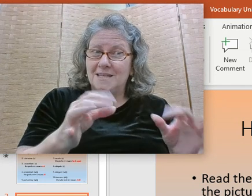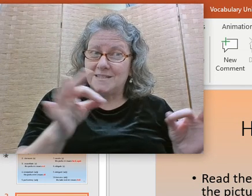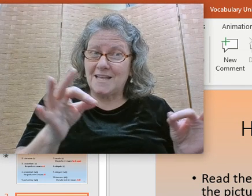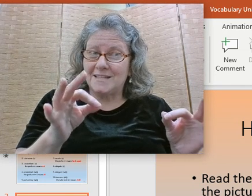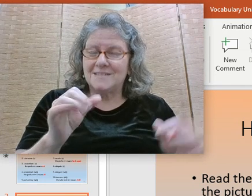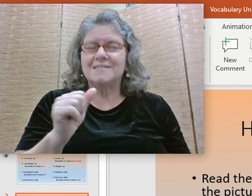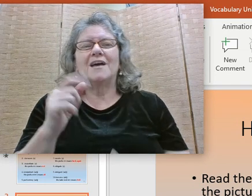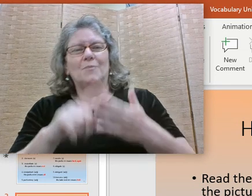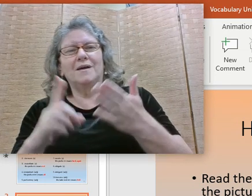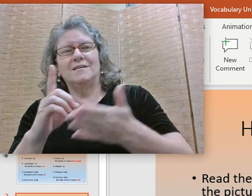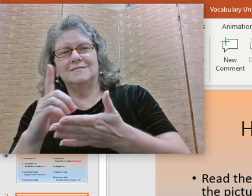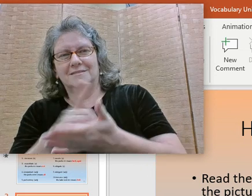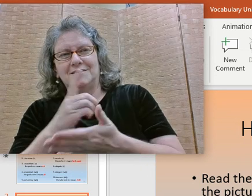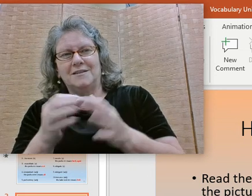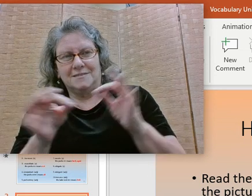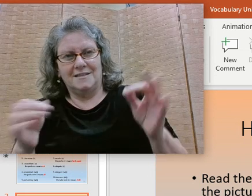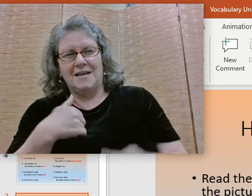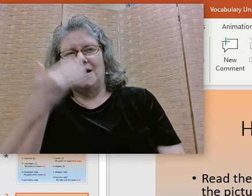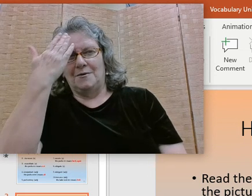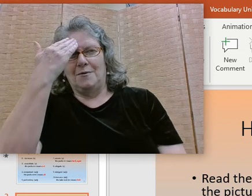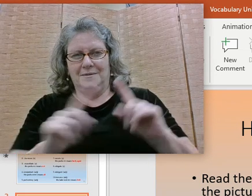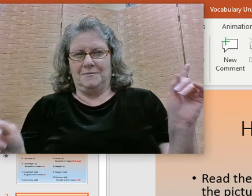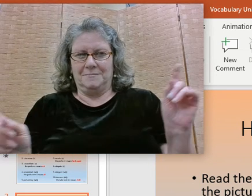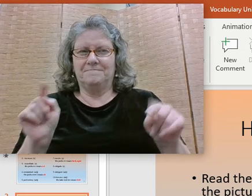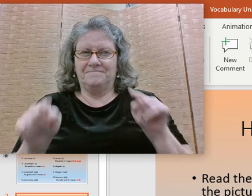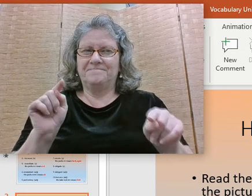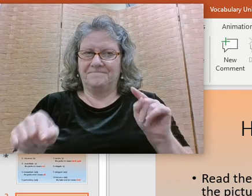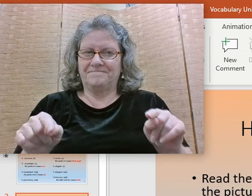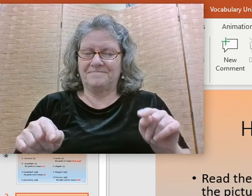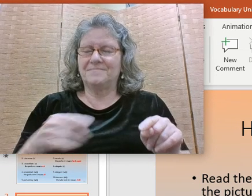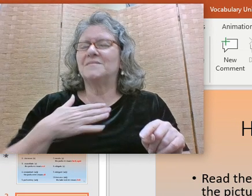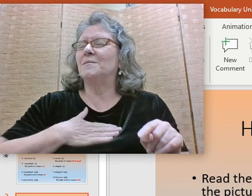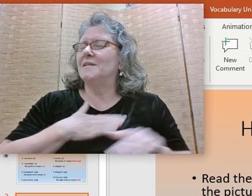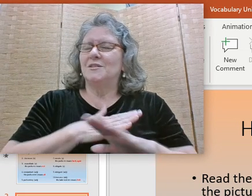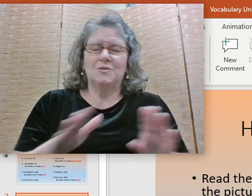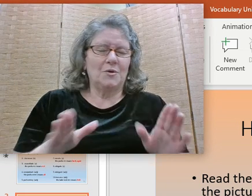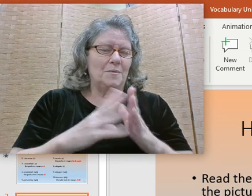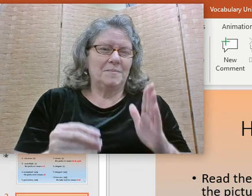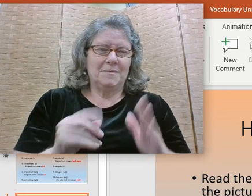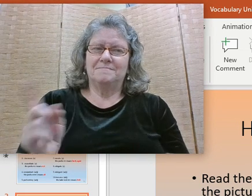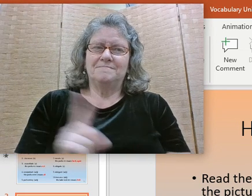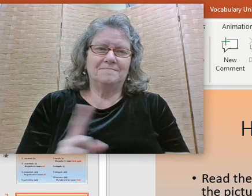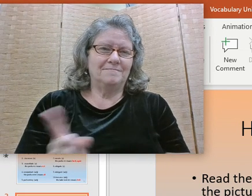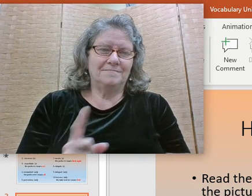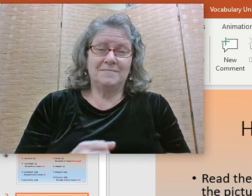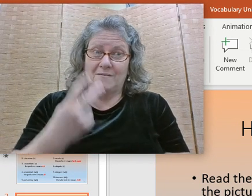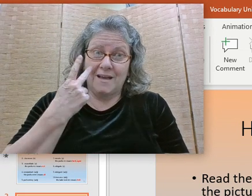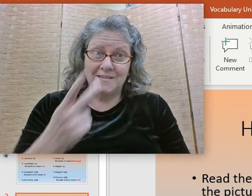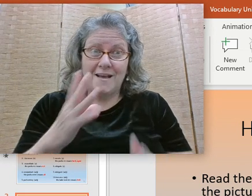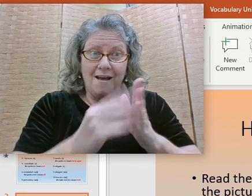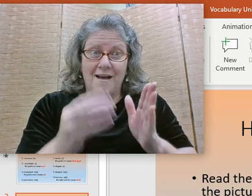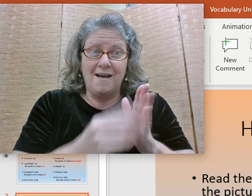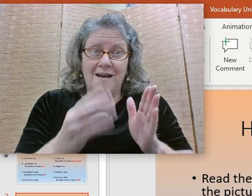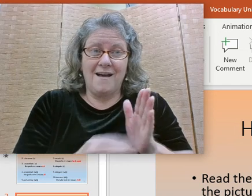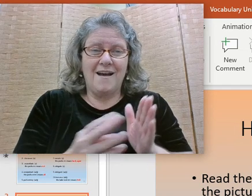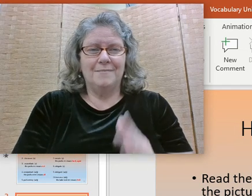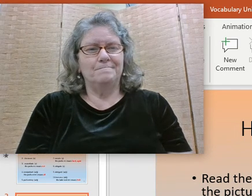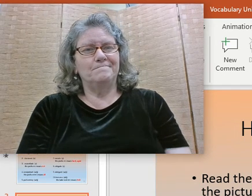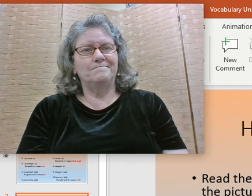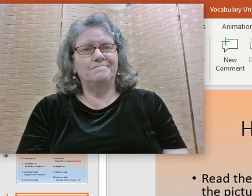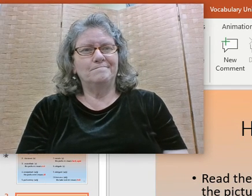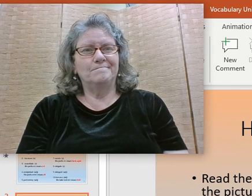write yourself and a sentence that you've copied from elsewhere. So please don't do it. If I see that you're doing it, then you might